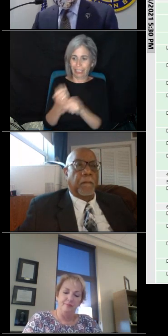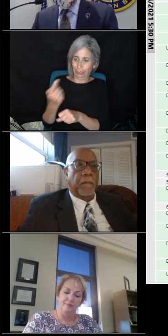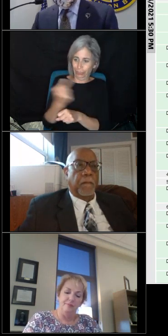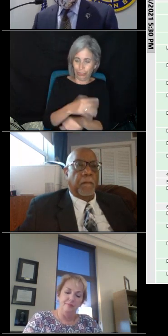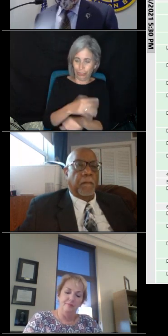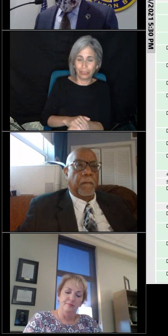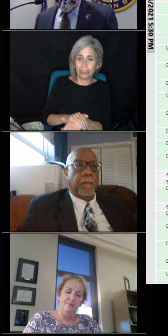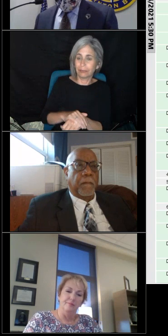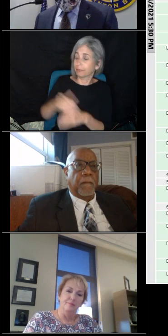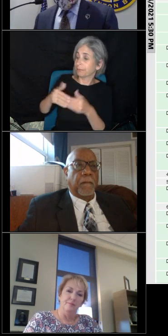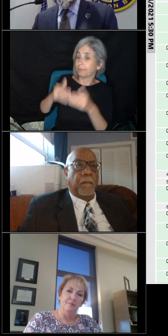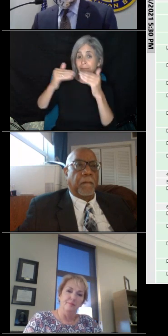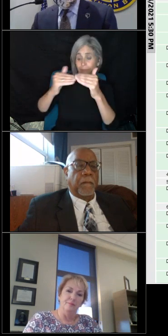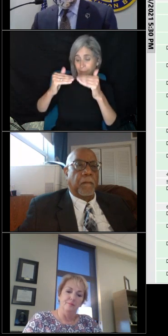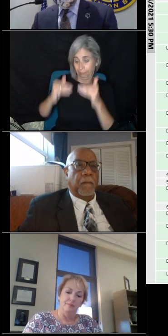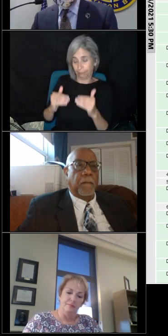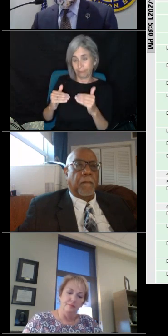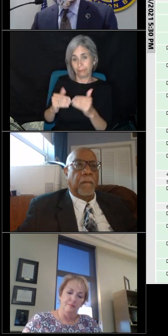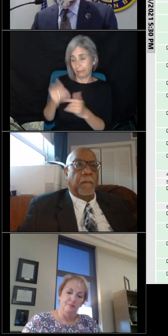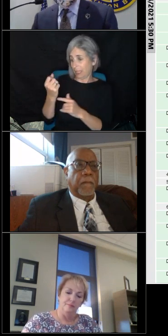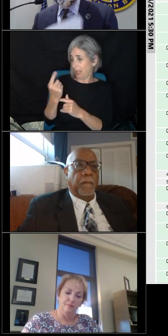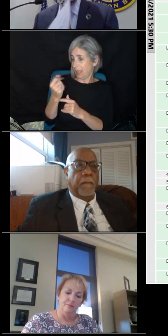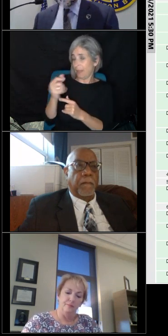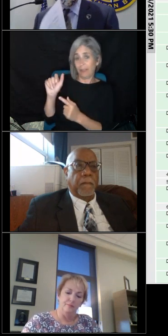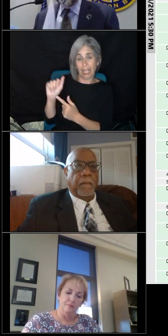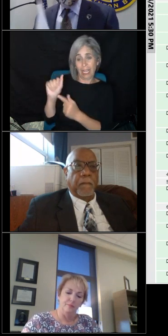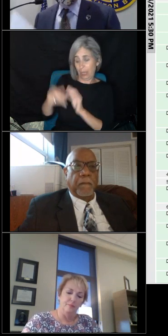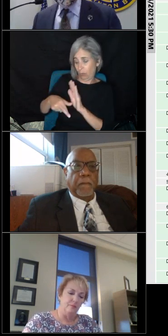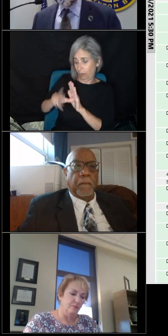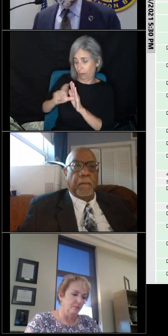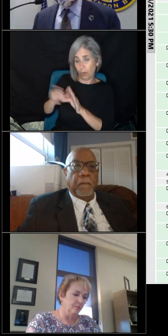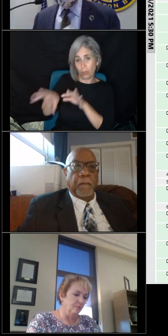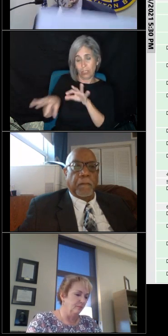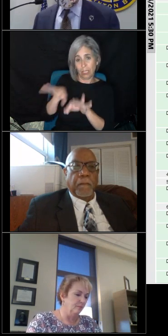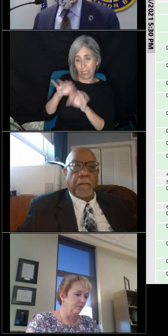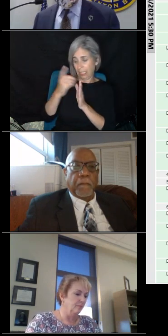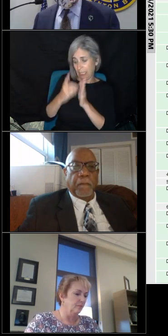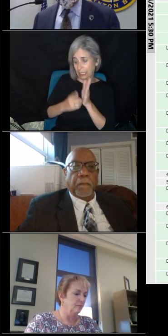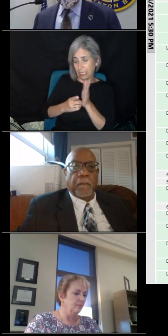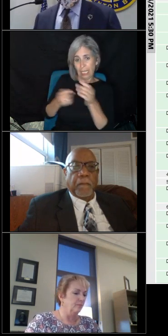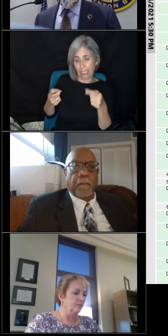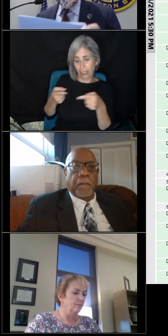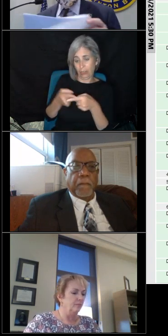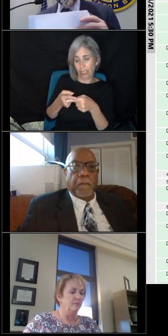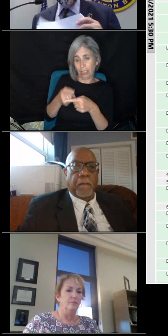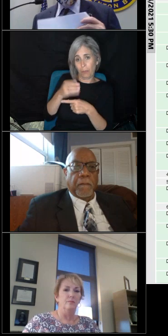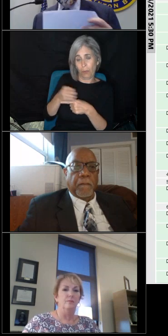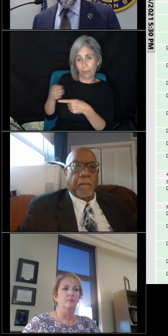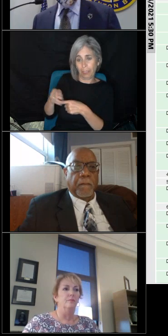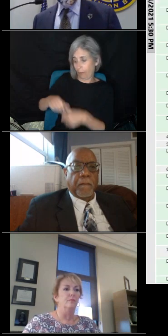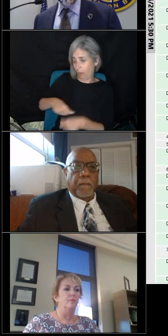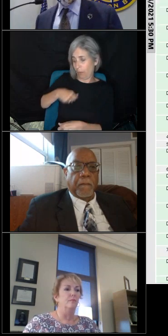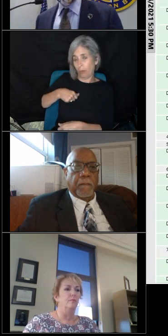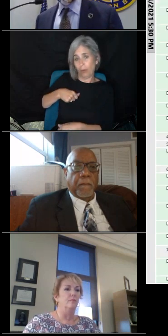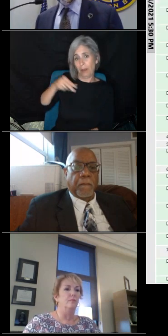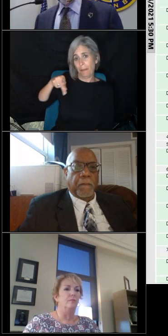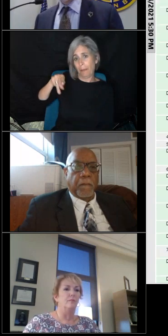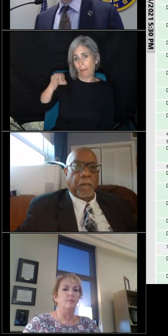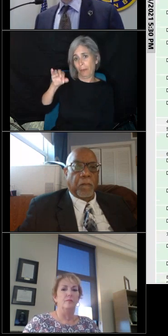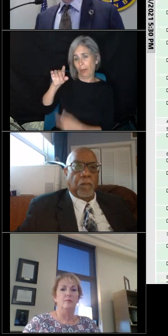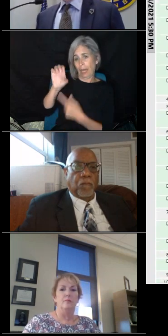Next, we have 11A, review and select design of private intersection in Boynton Beach.